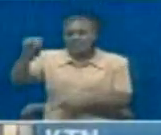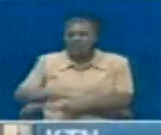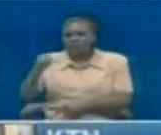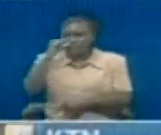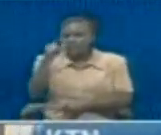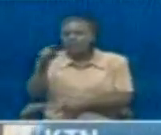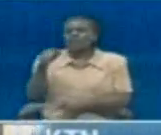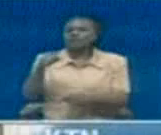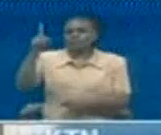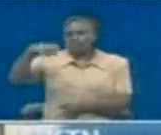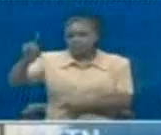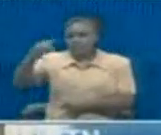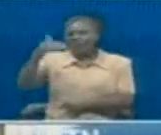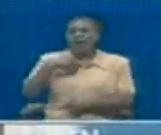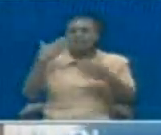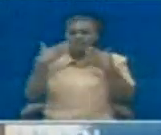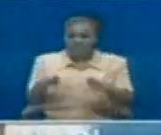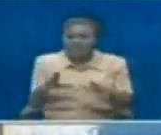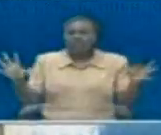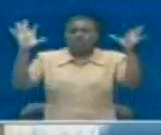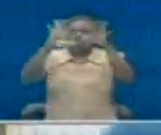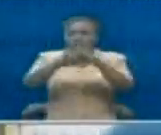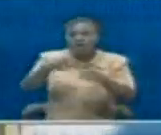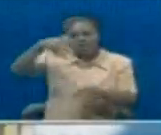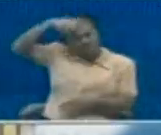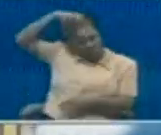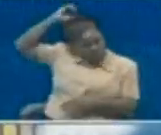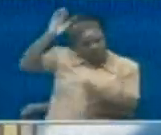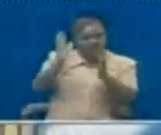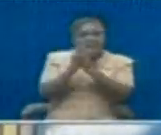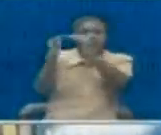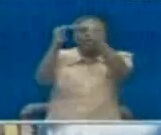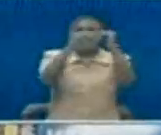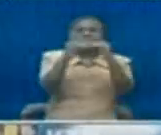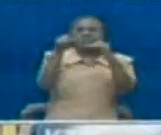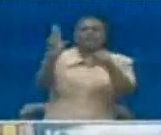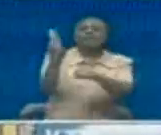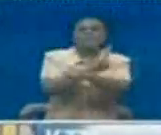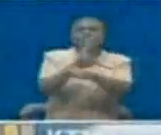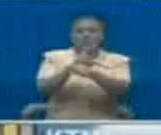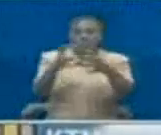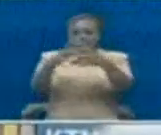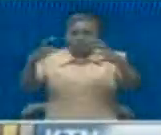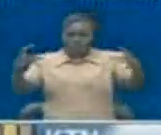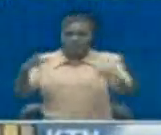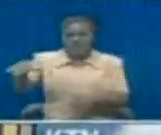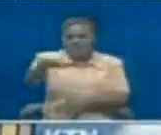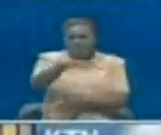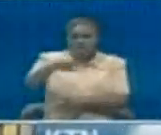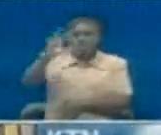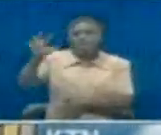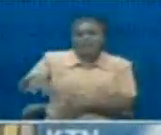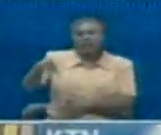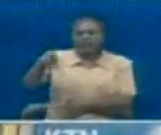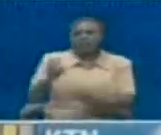says has proven successful. The bank joins the KCB Group and Equity Bank, which have used expansion into the regional market as a